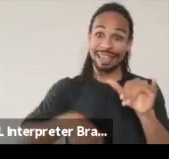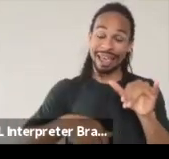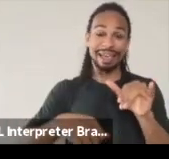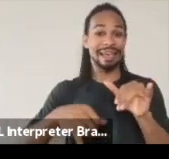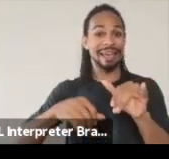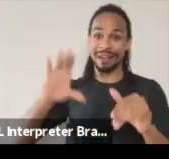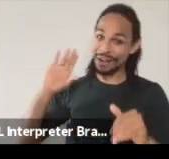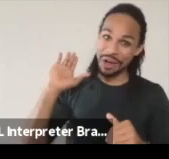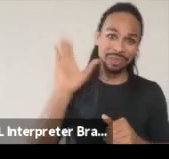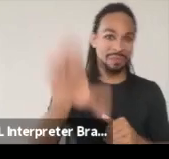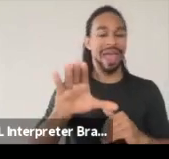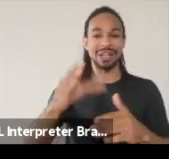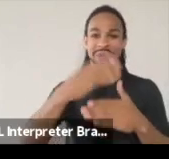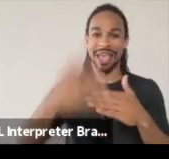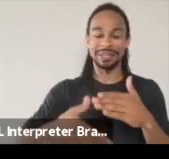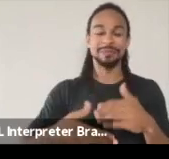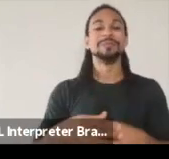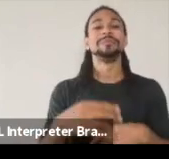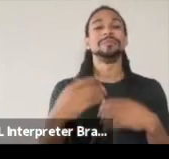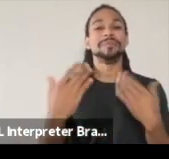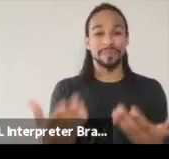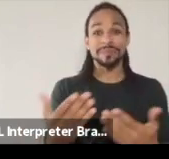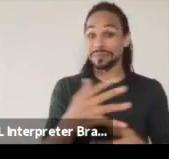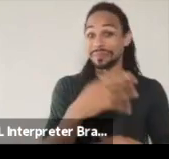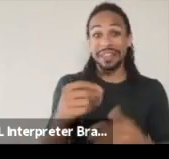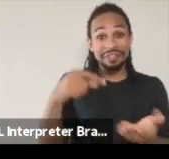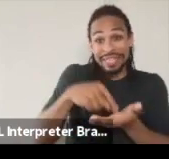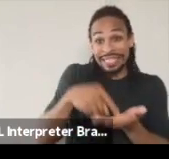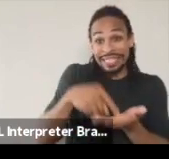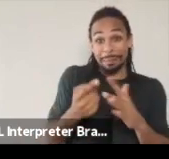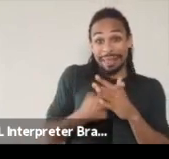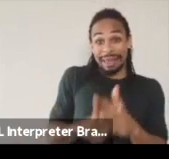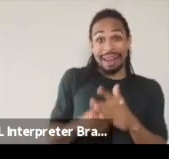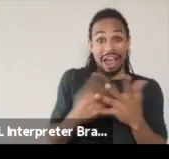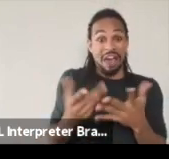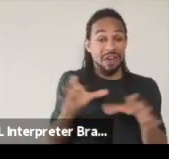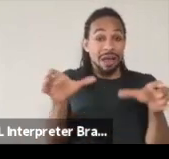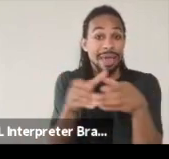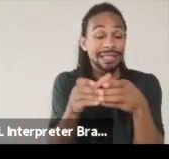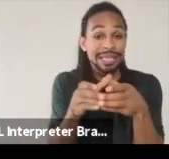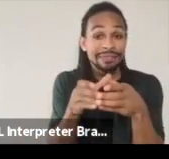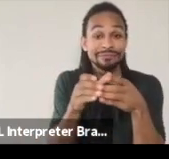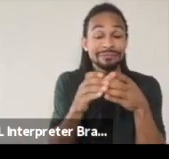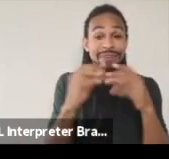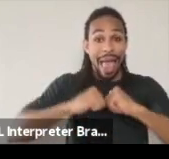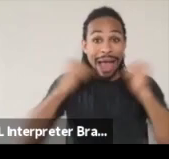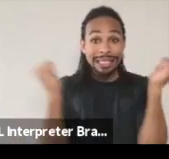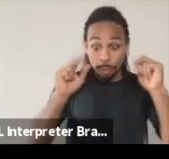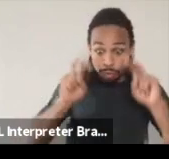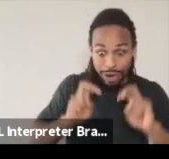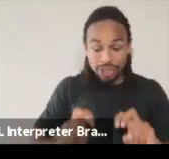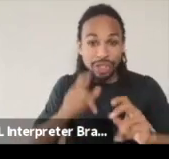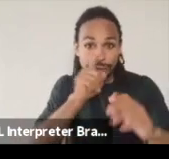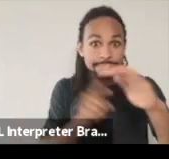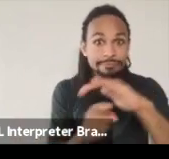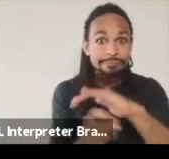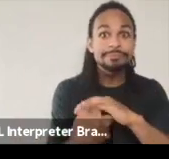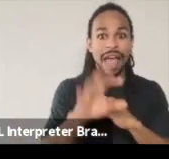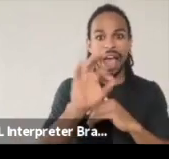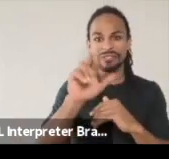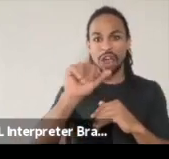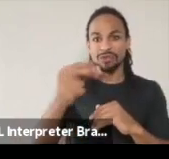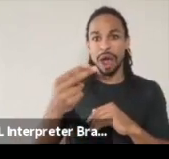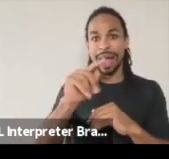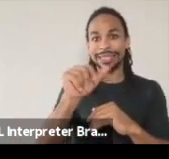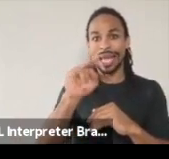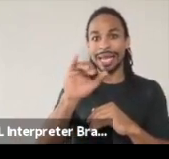end. This is the beginning of a collective exploration, right? As Farah Tanis was saying during the